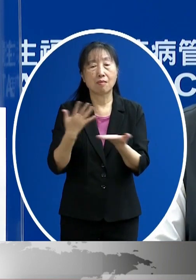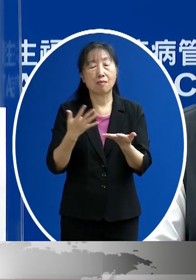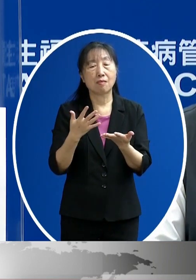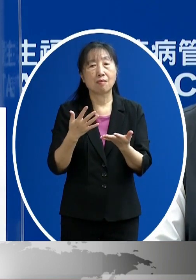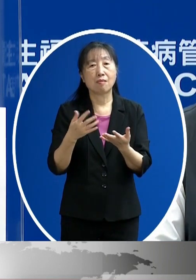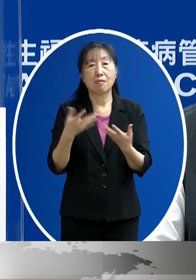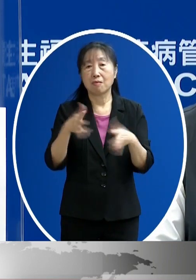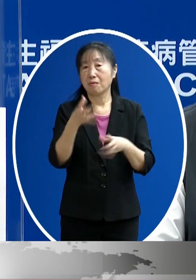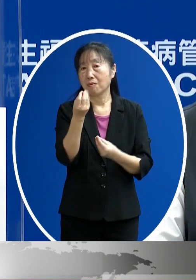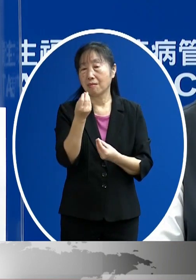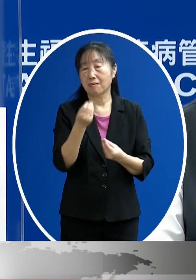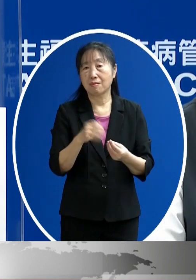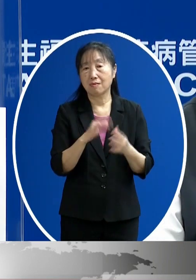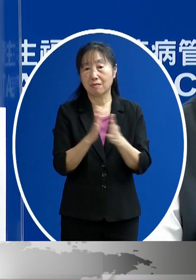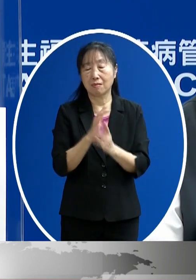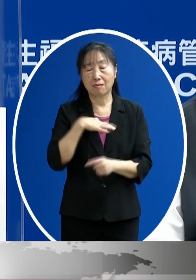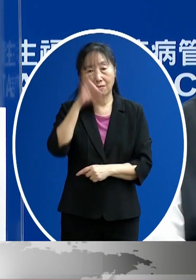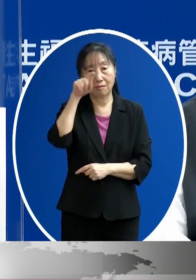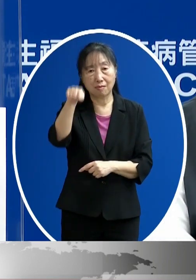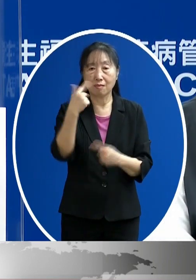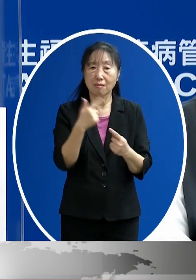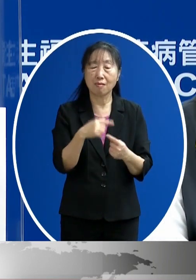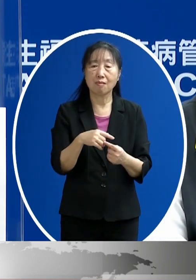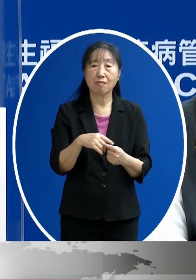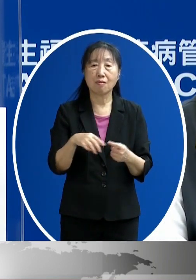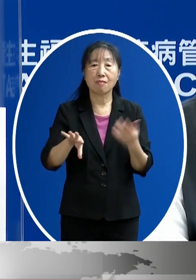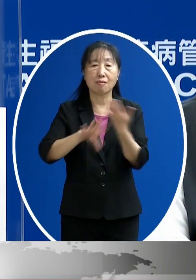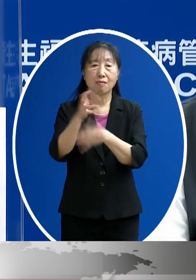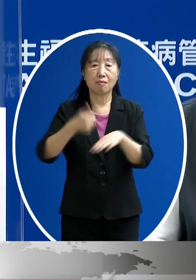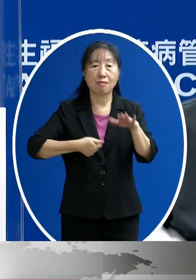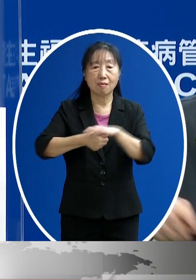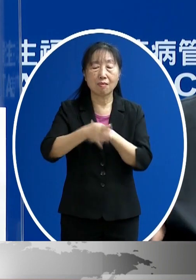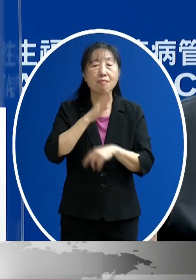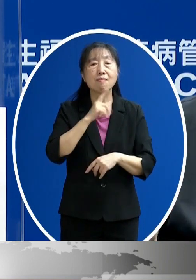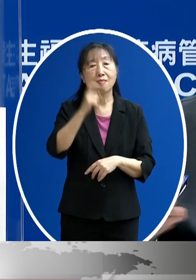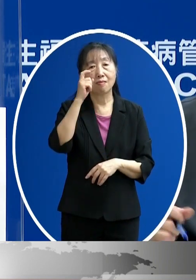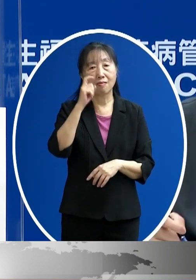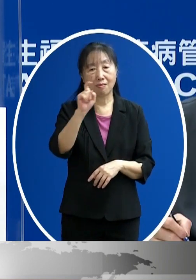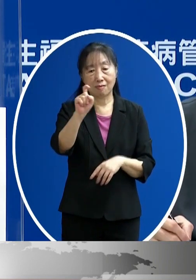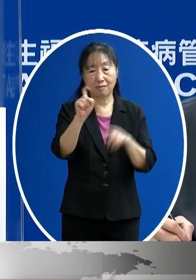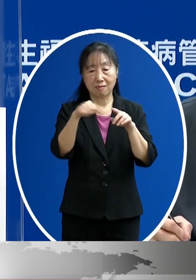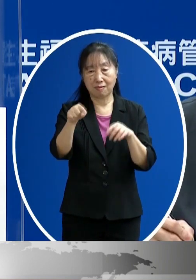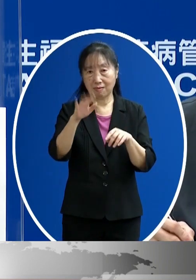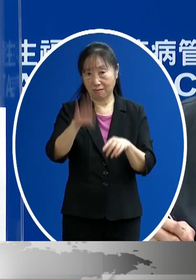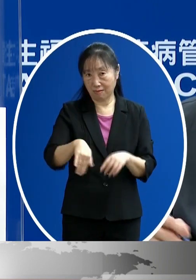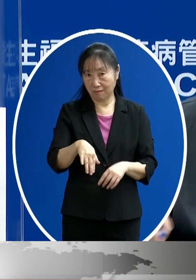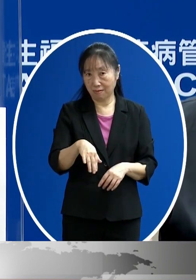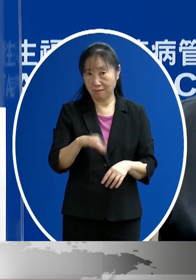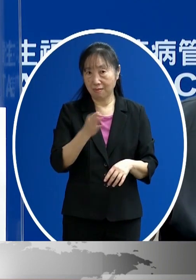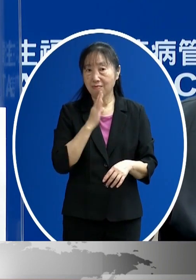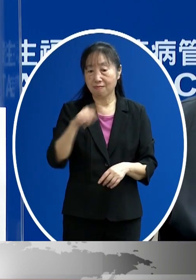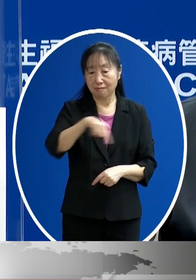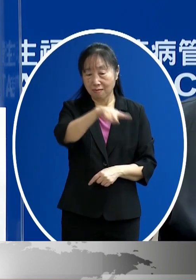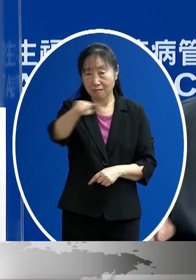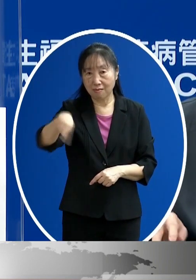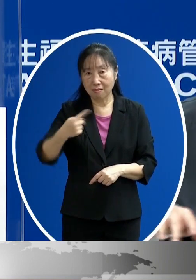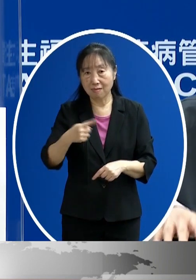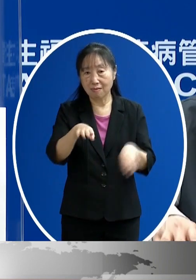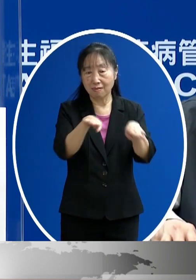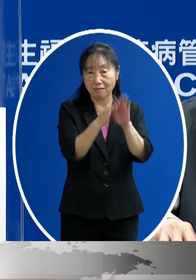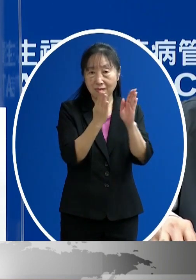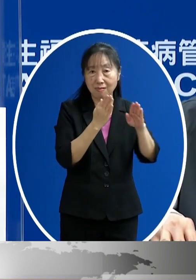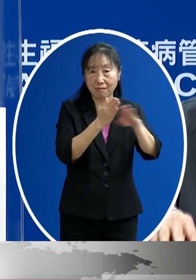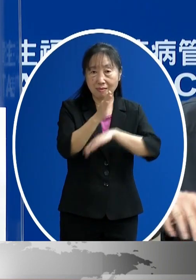to lift lockdown restrictions very quickly because most of the population has already been infected. But we want to avoid this sort of